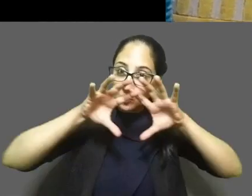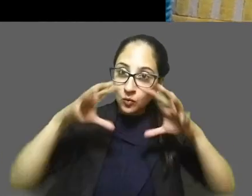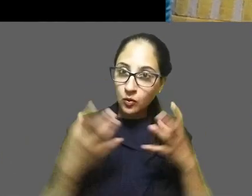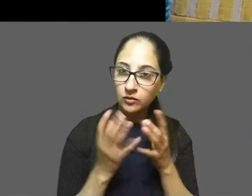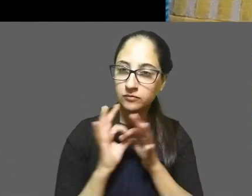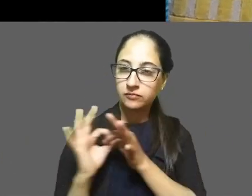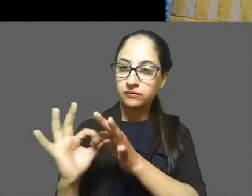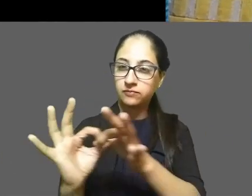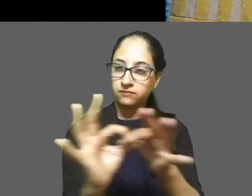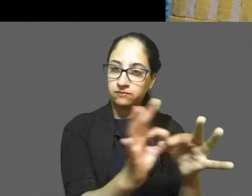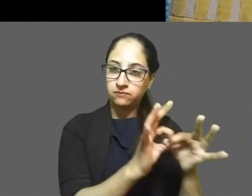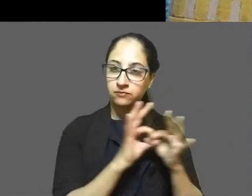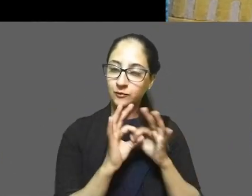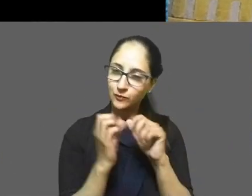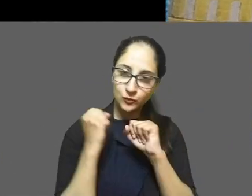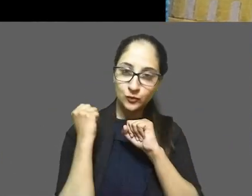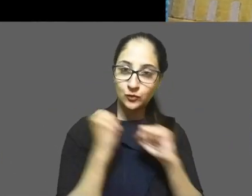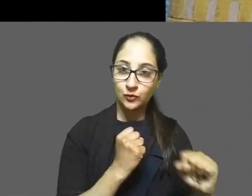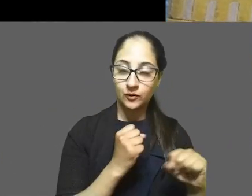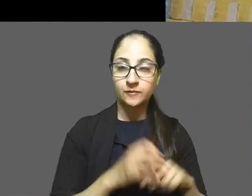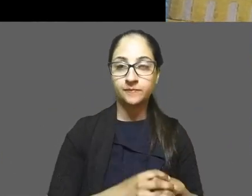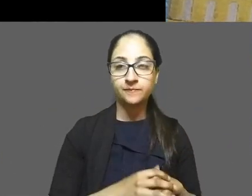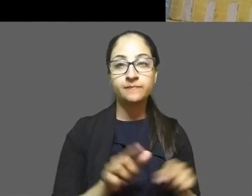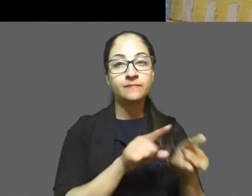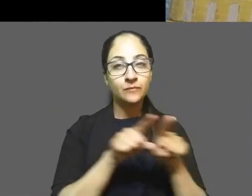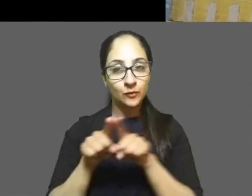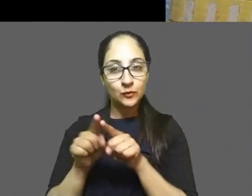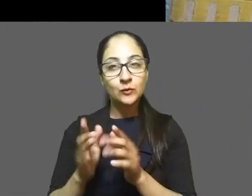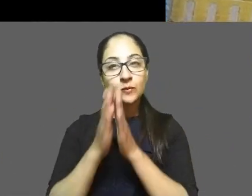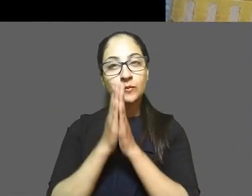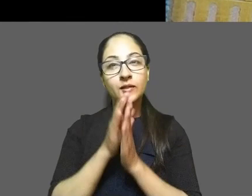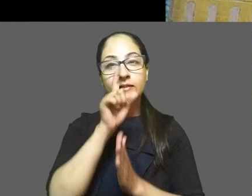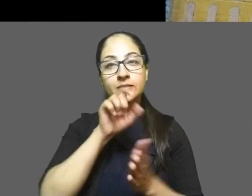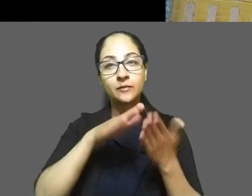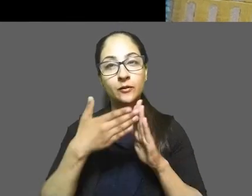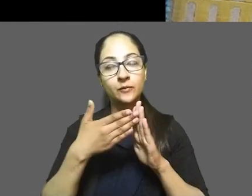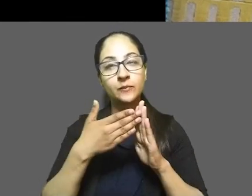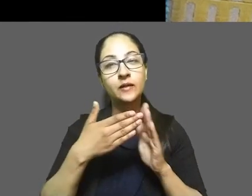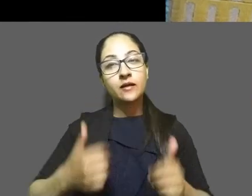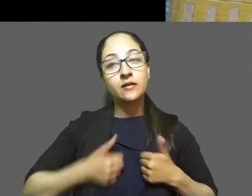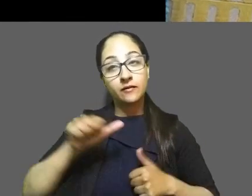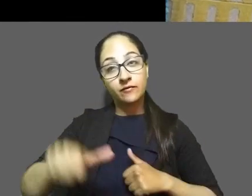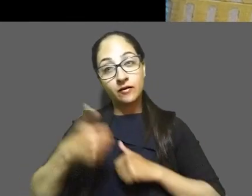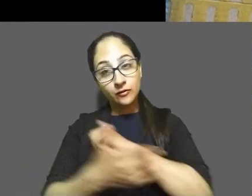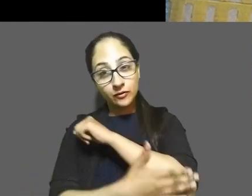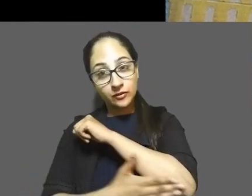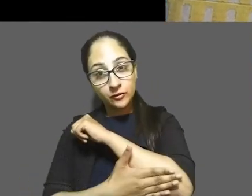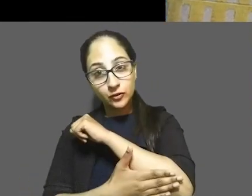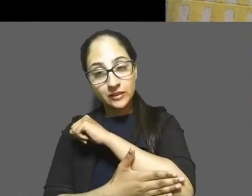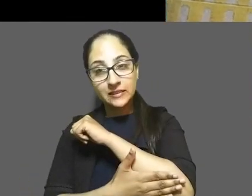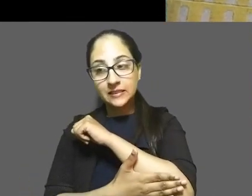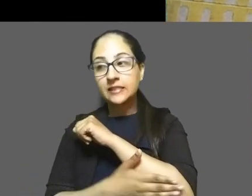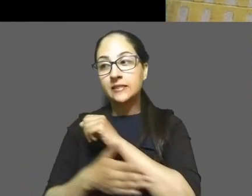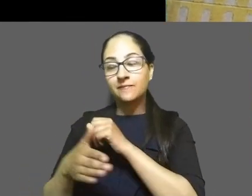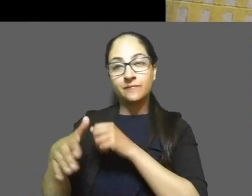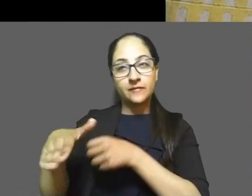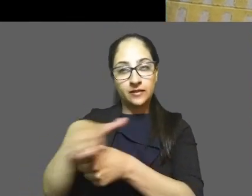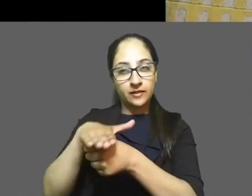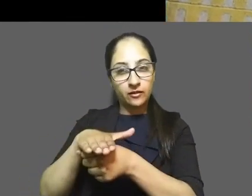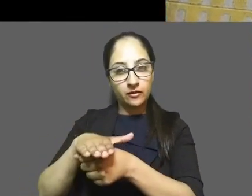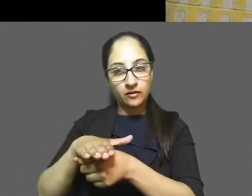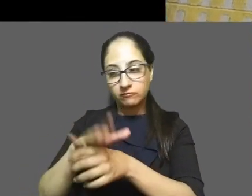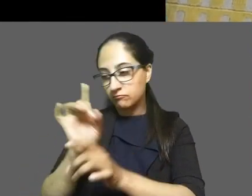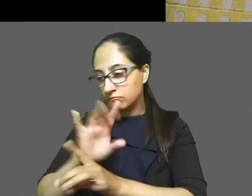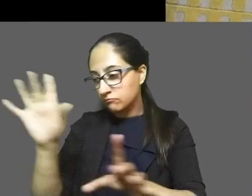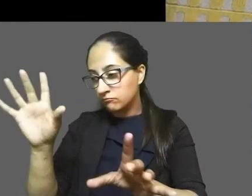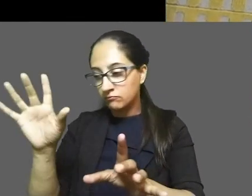ever. Today, we remember the Jamaats around the world. We pray for the collective health, well-being,